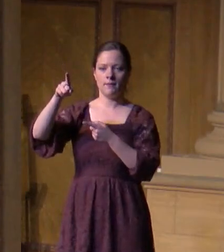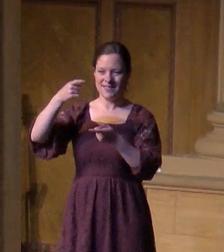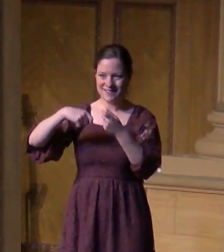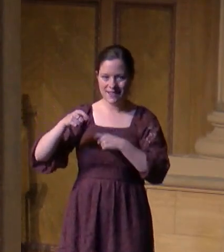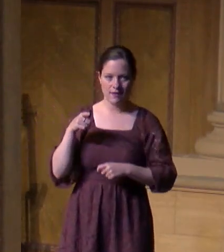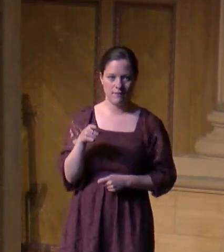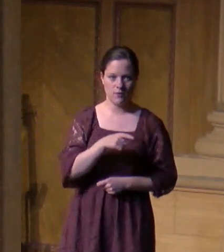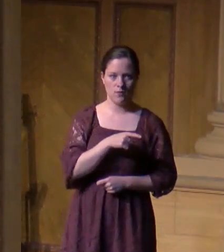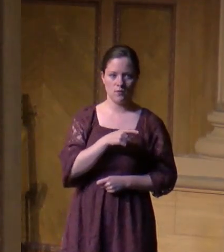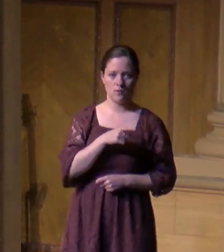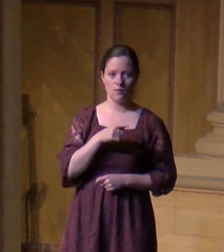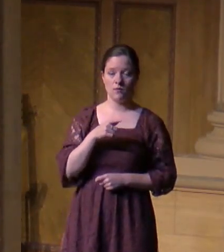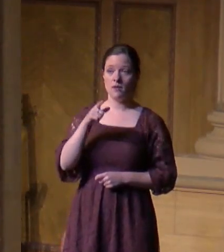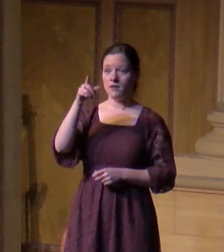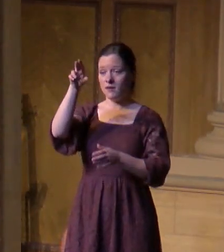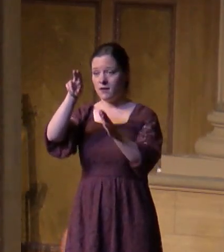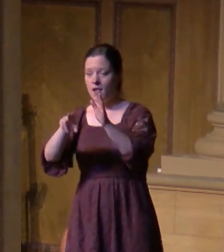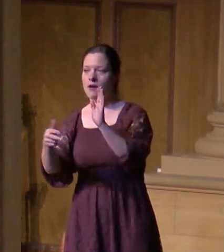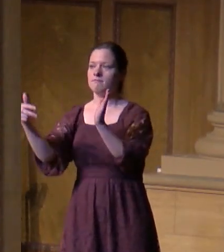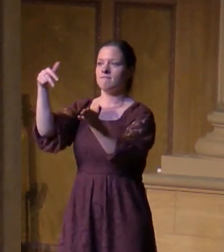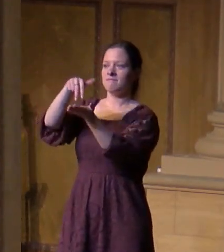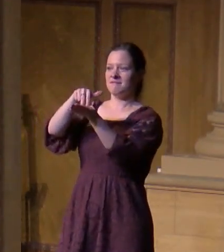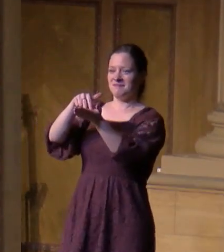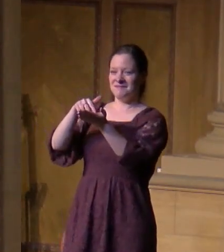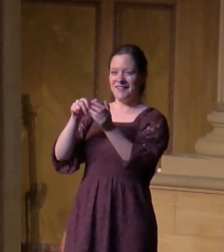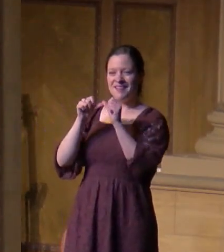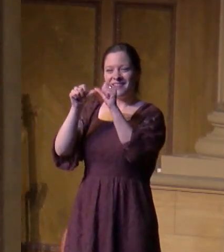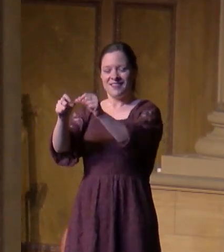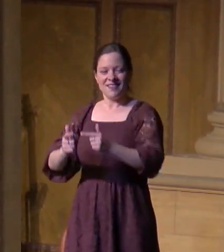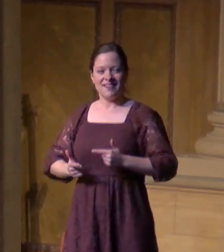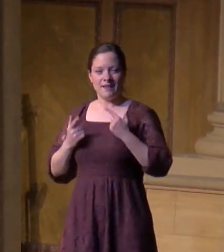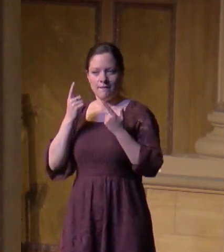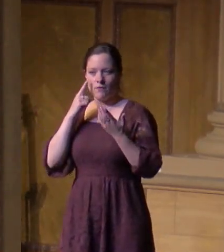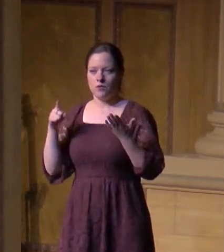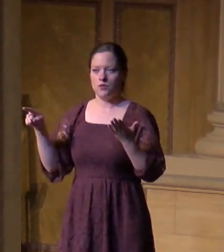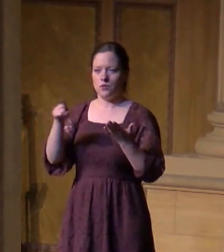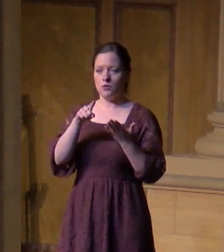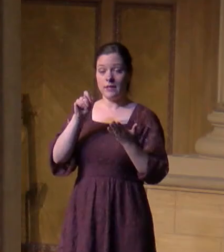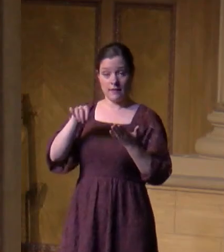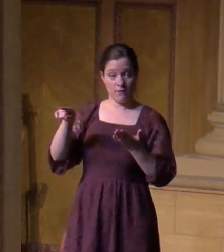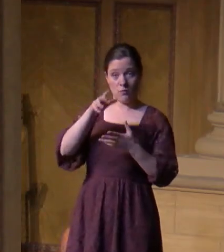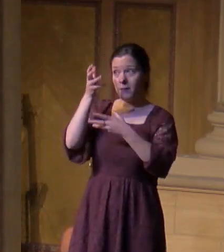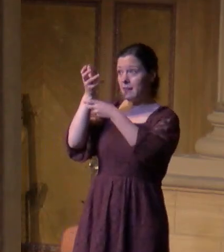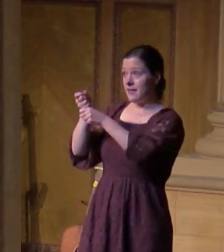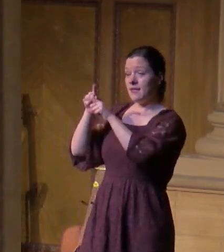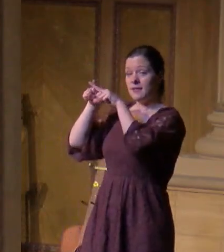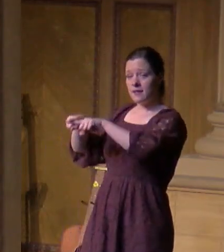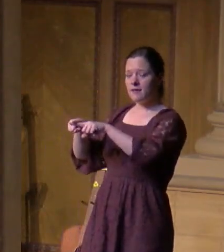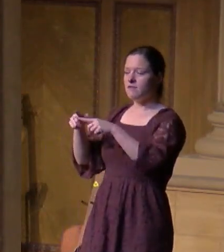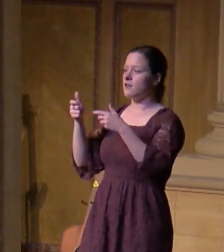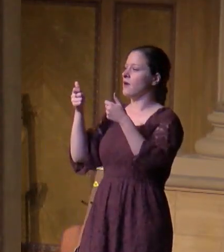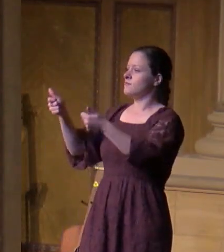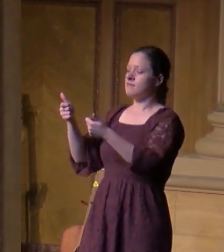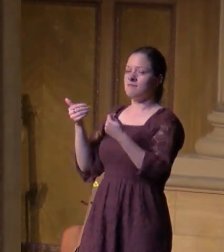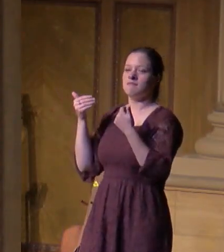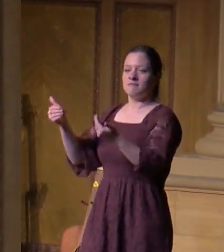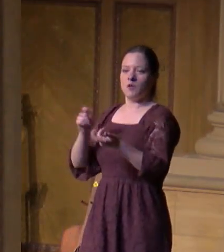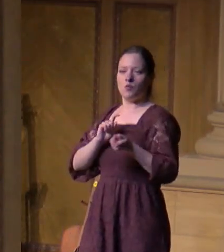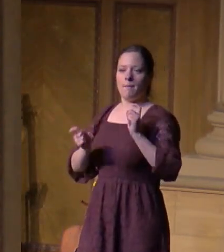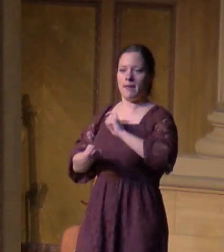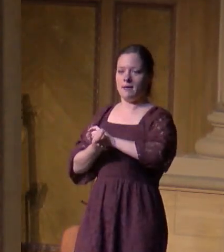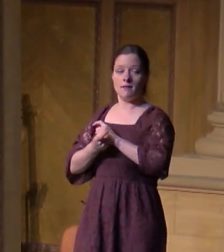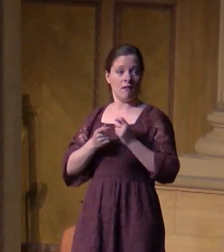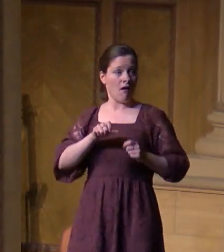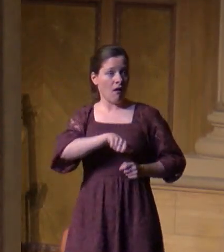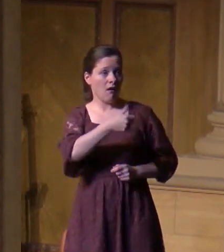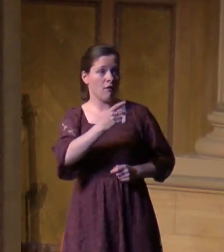and if you believe that you can turn to him and trust in him and repent turn from the other kings the other things that were driving you the other things that you